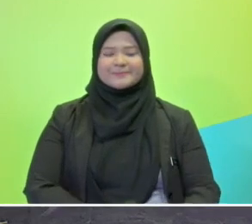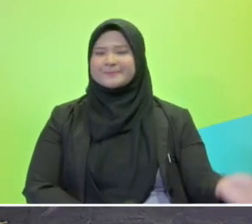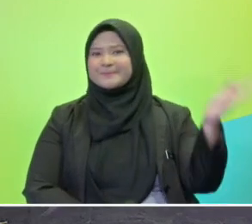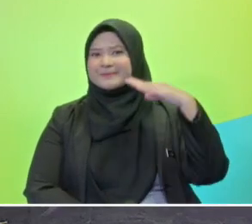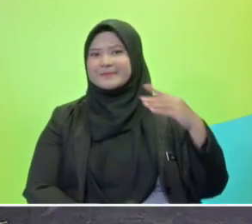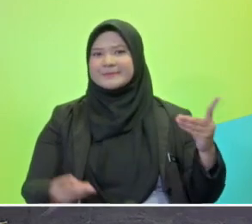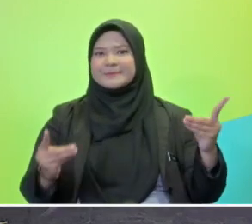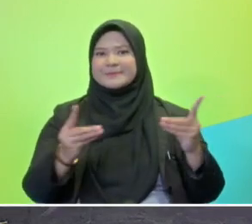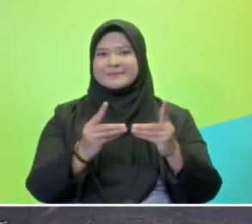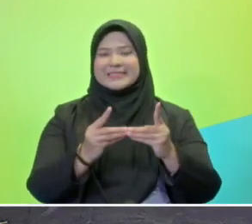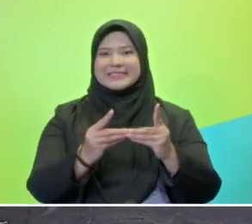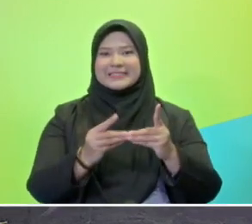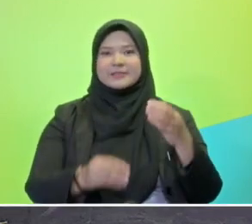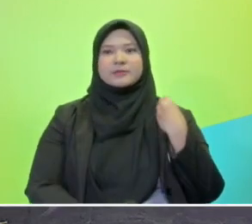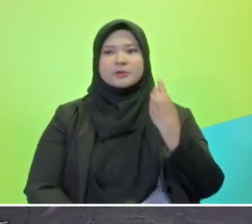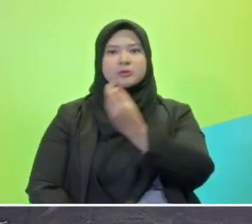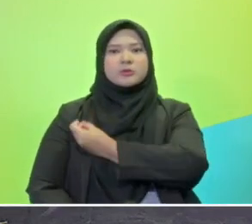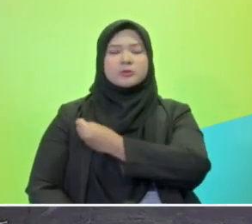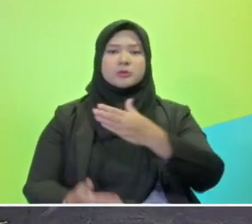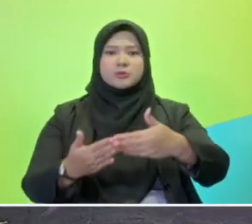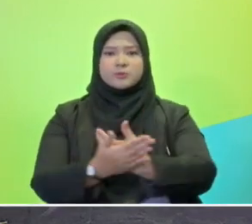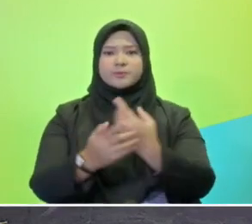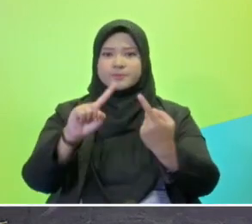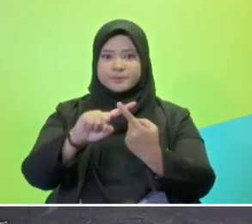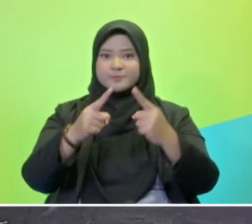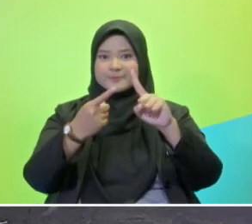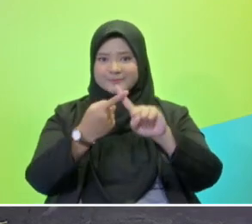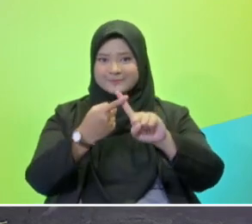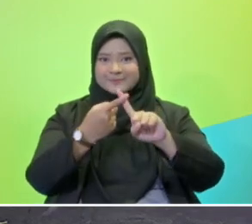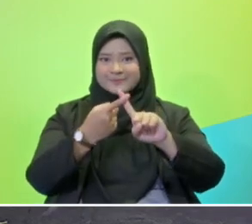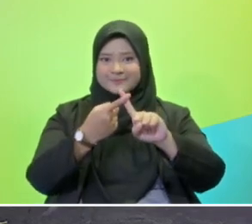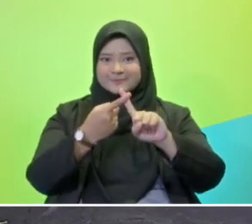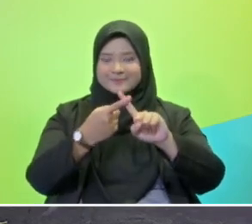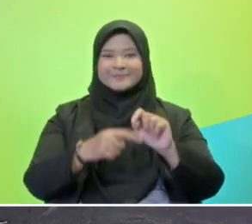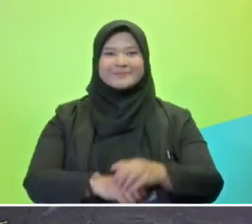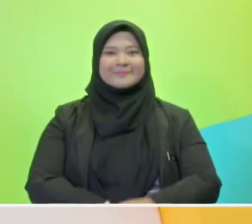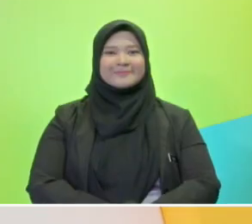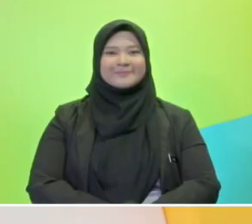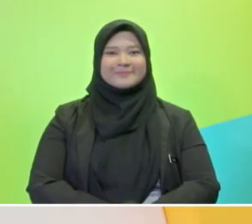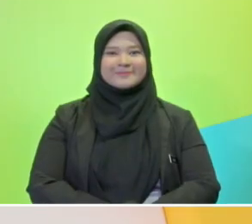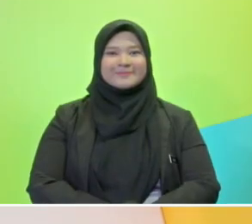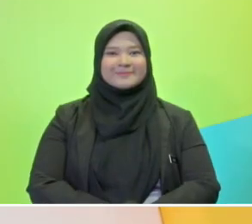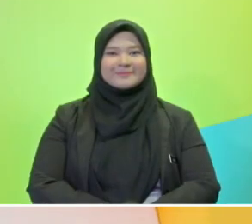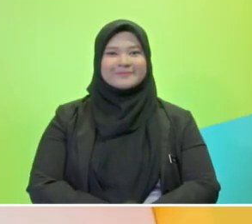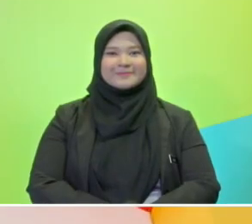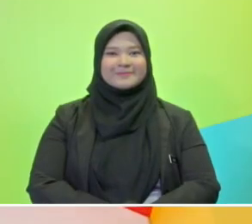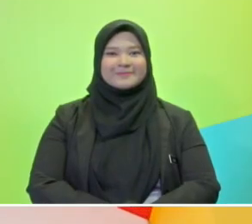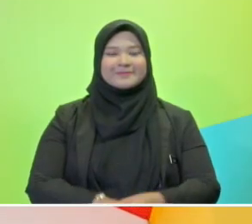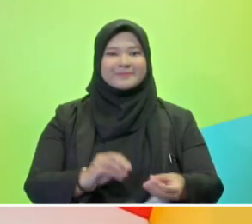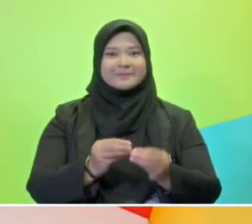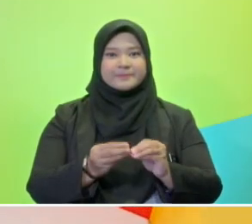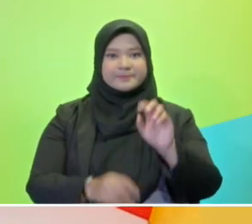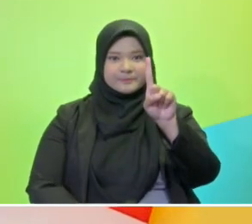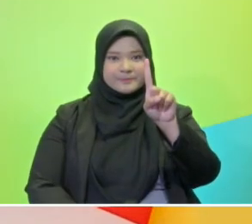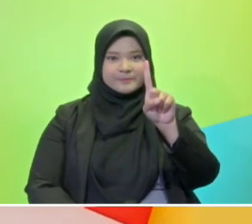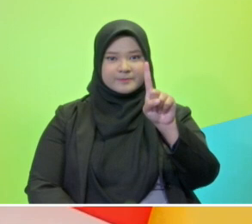friends online. Let's go. So, online, we have first Yashwini from SK Convent Bukit